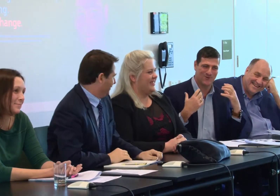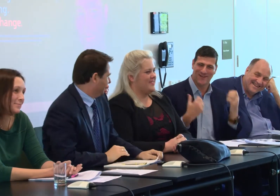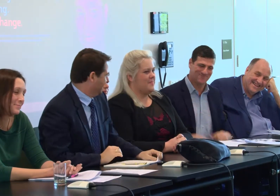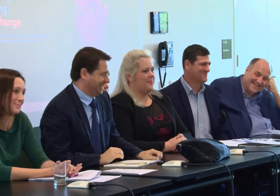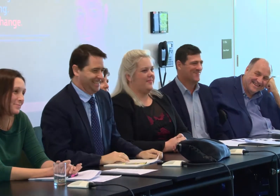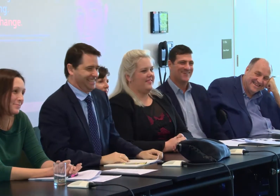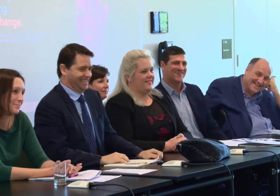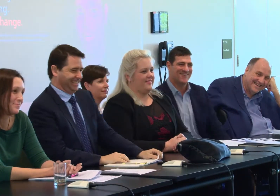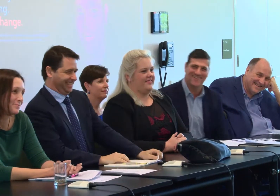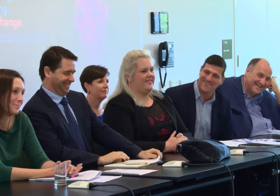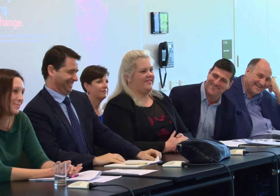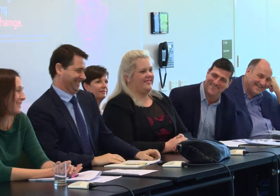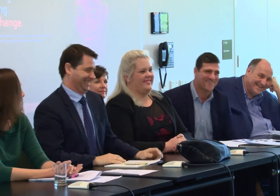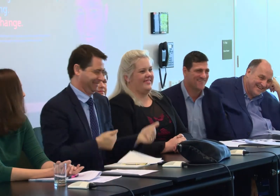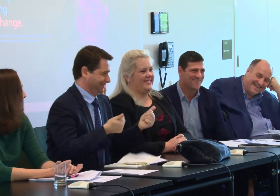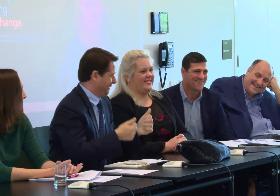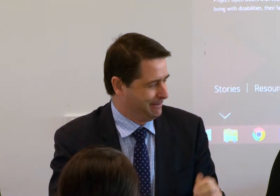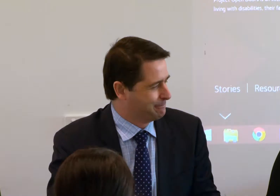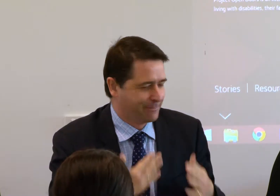I'm glad you can hear it, Commissioner.